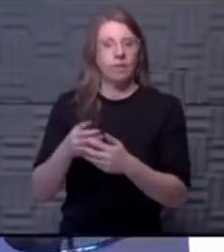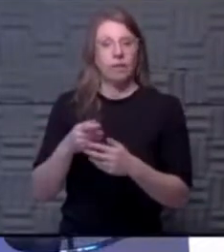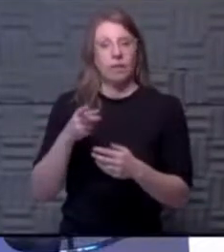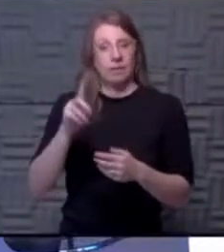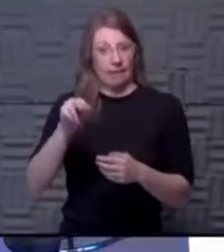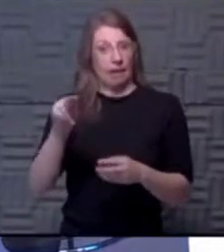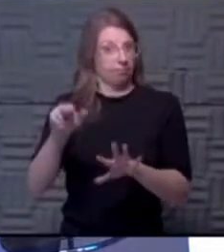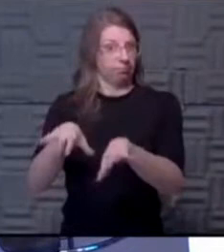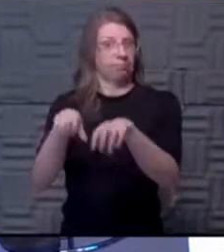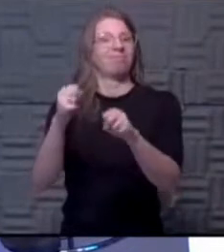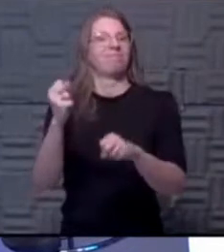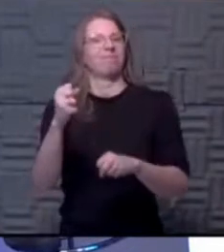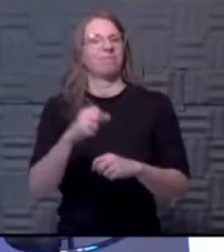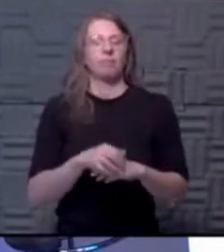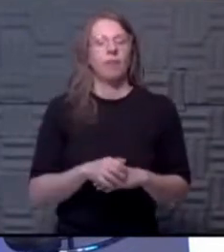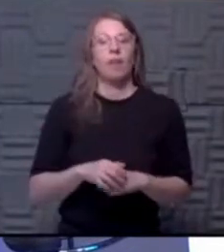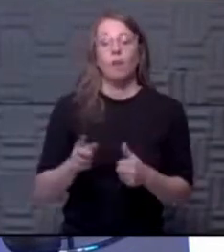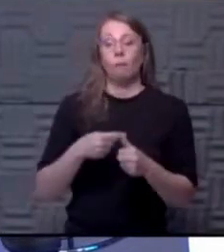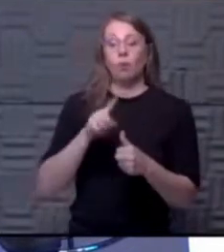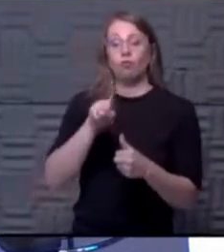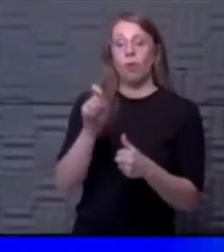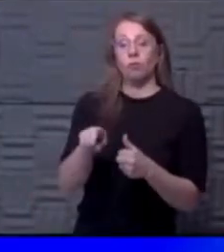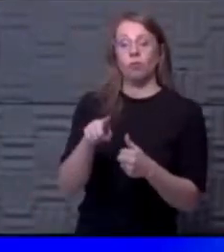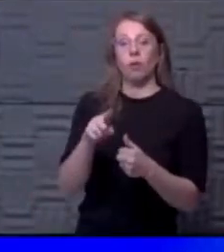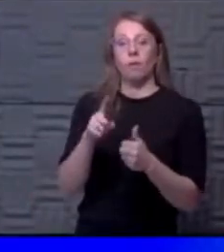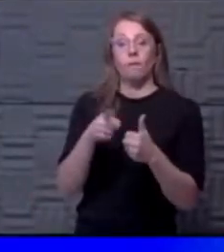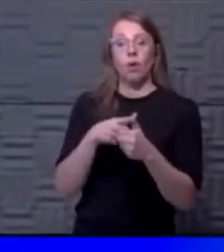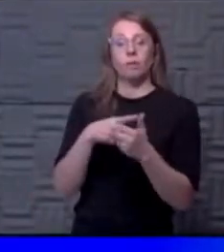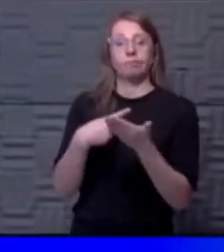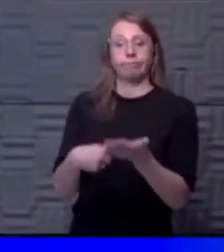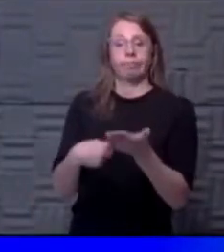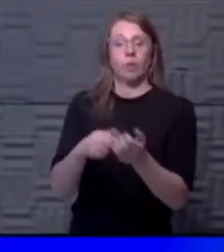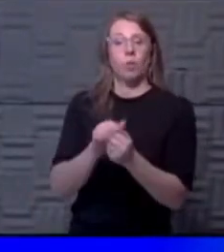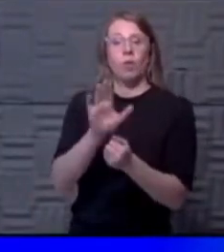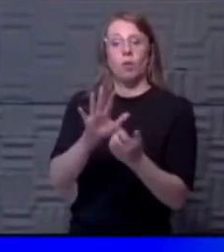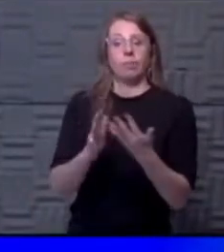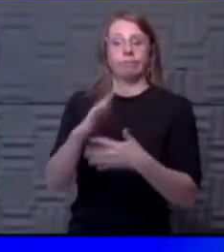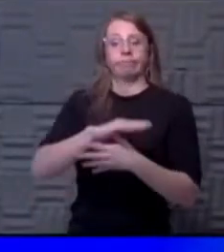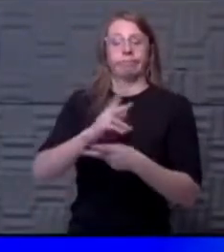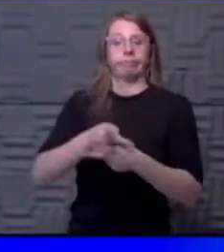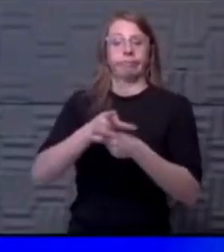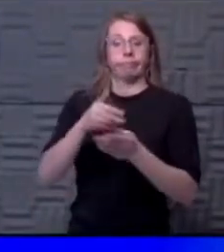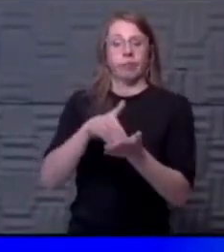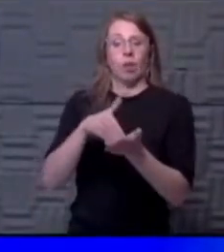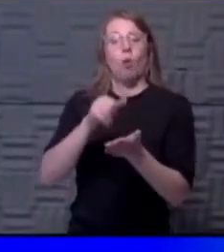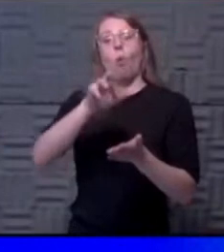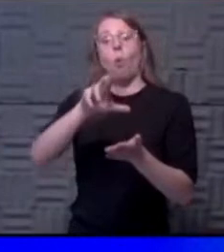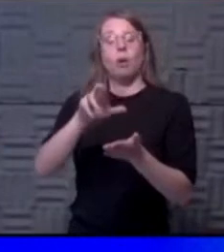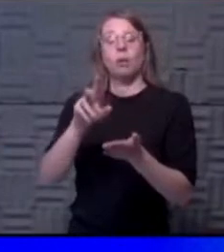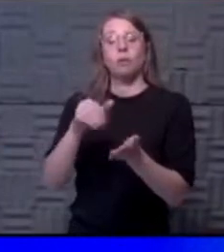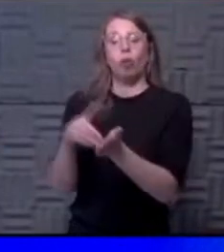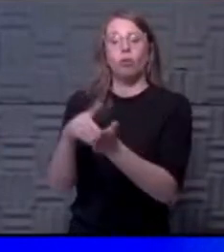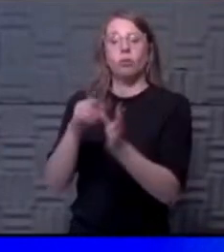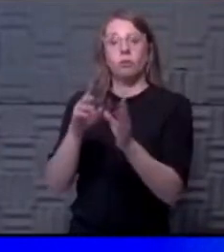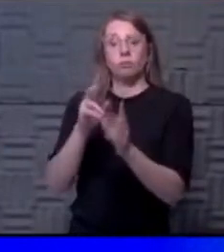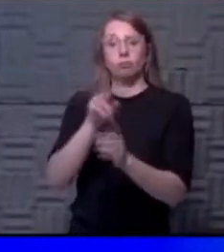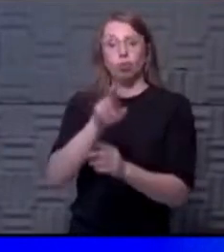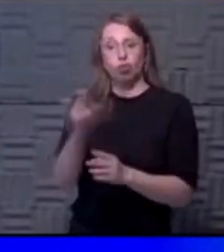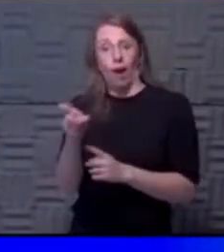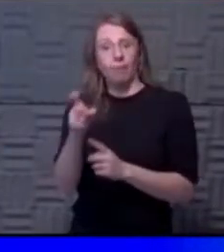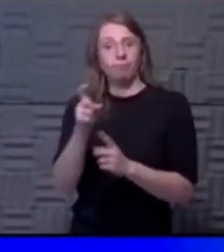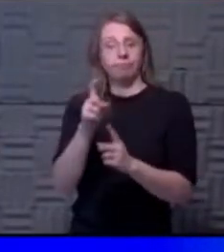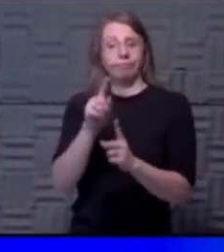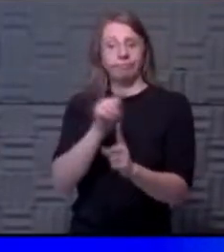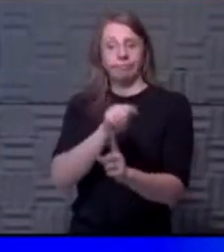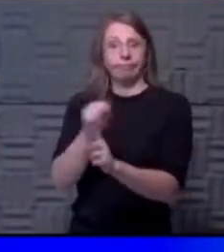tackle that? Yeah, I mean, I think the first question is to talk with your care provider or your care team that's prescribing those medications. In general, I would say